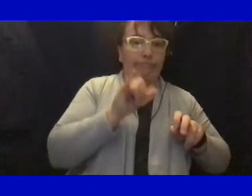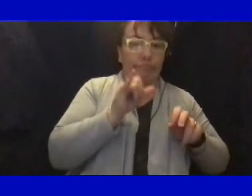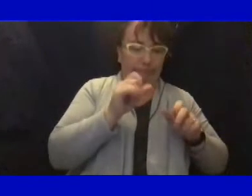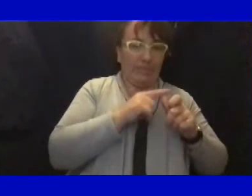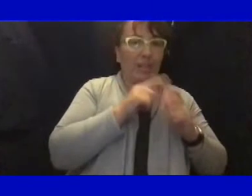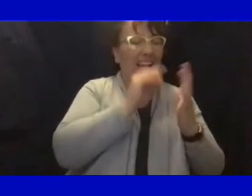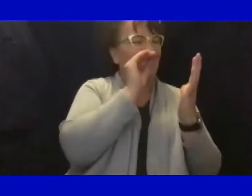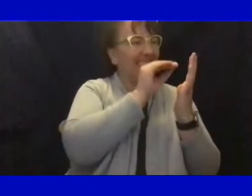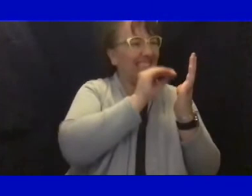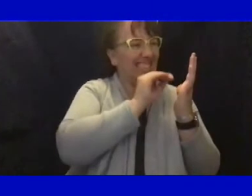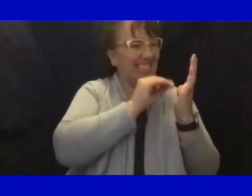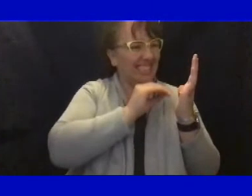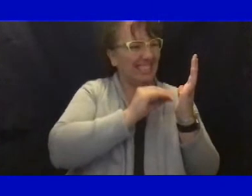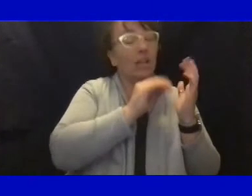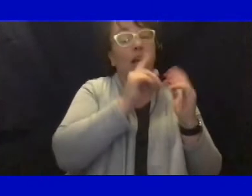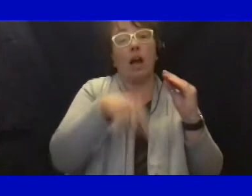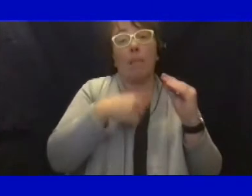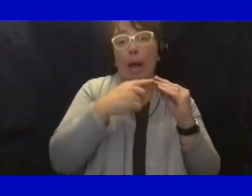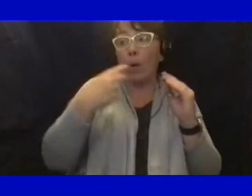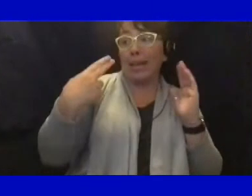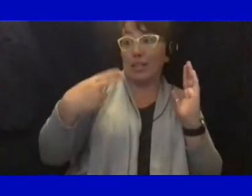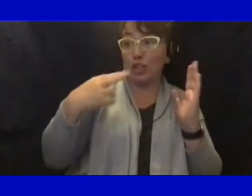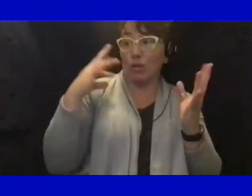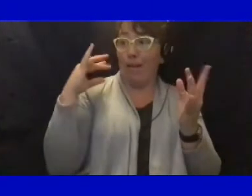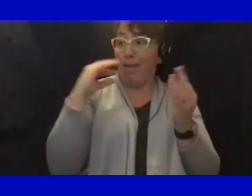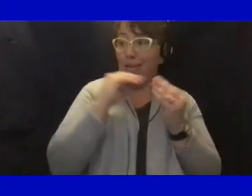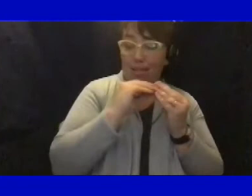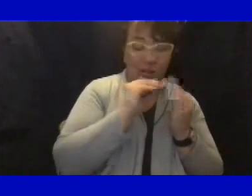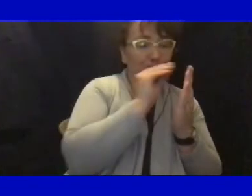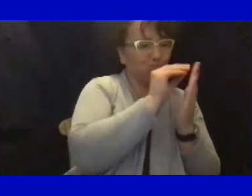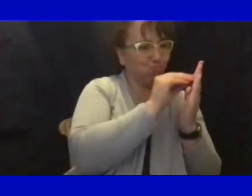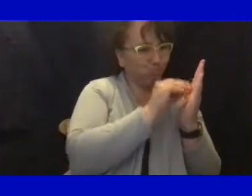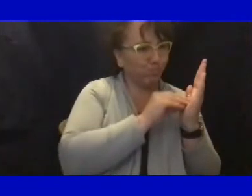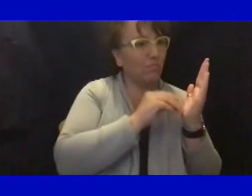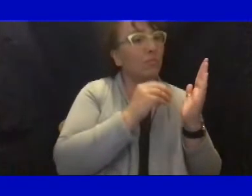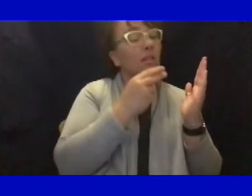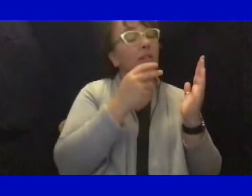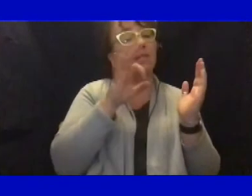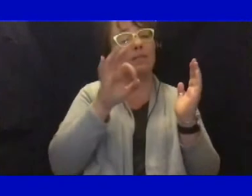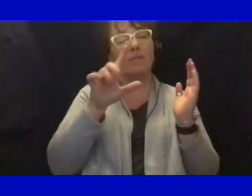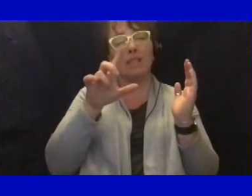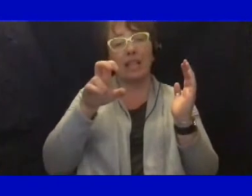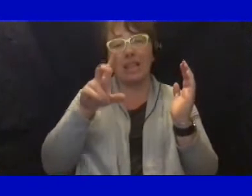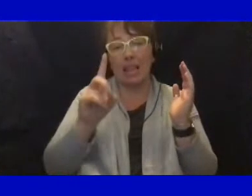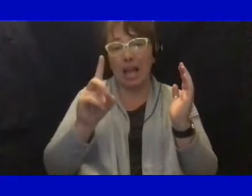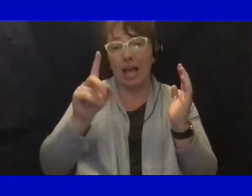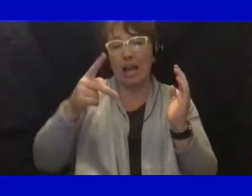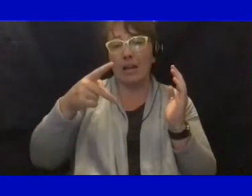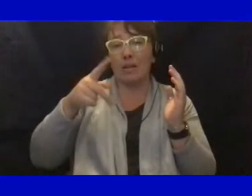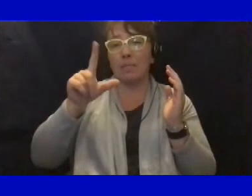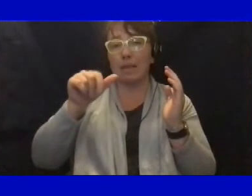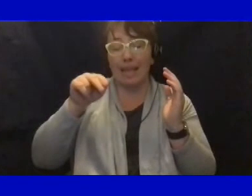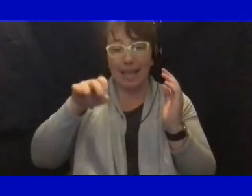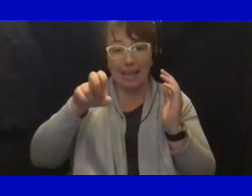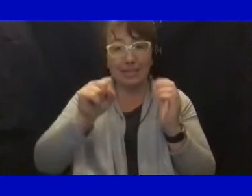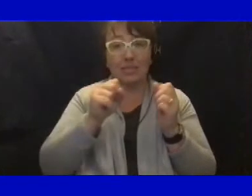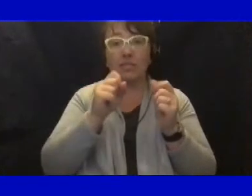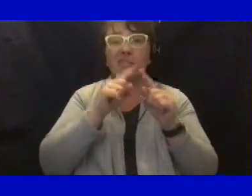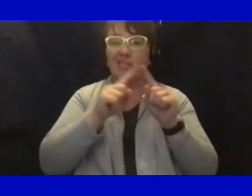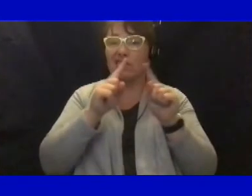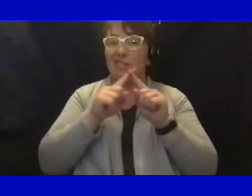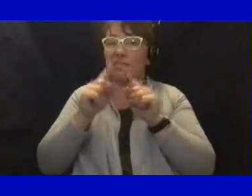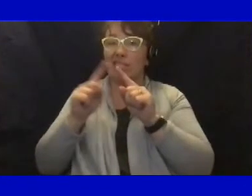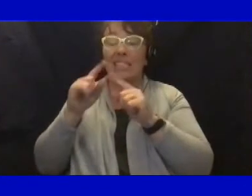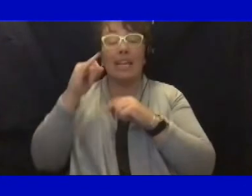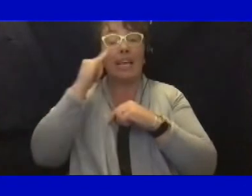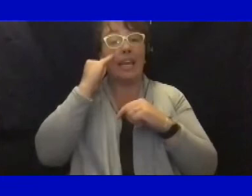historic flooding, about known floodplains, about doing additional analysis to look at, well, what happens if this bridge plugs? What happens if the bridge at